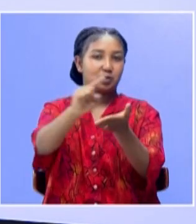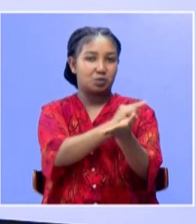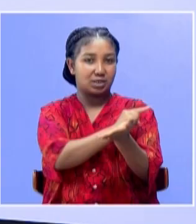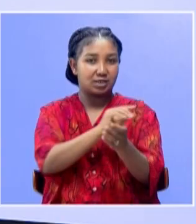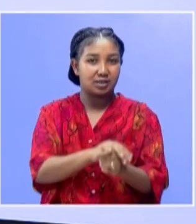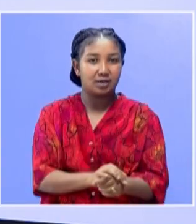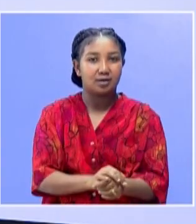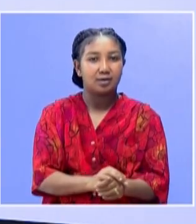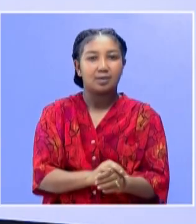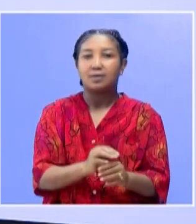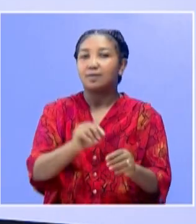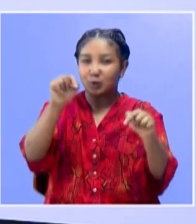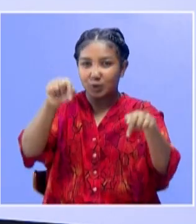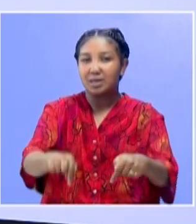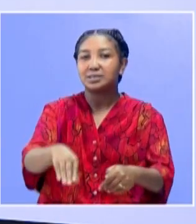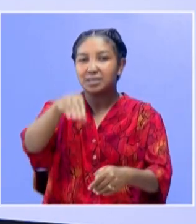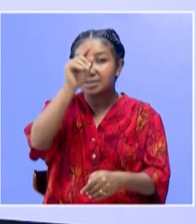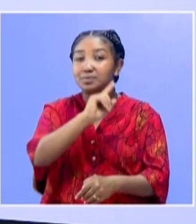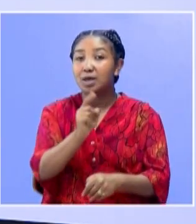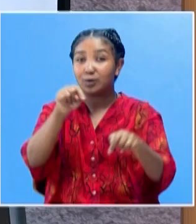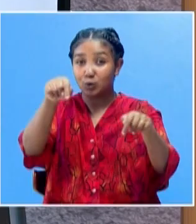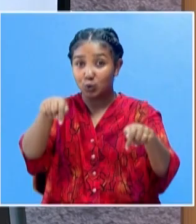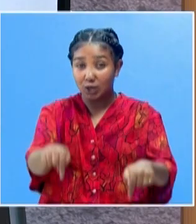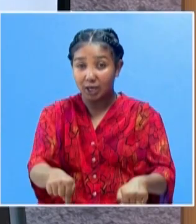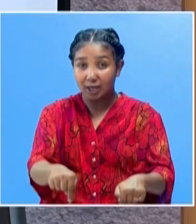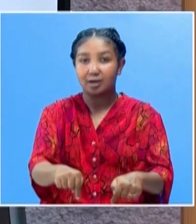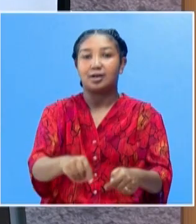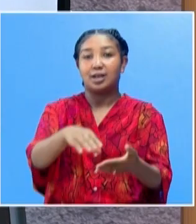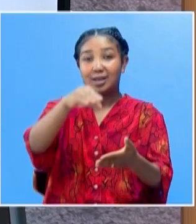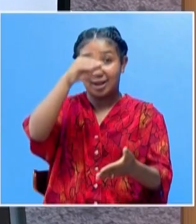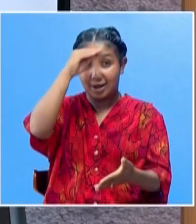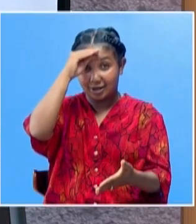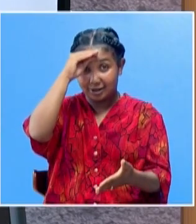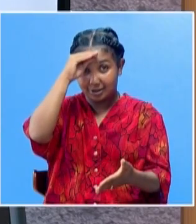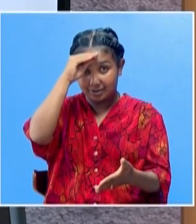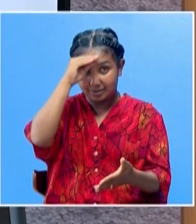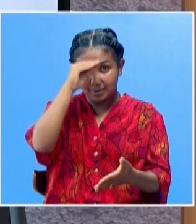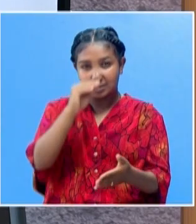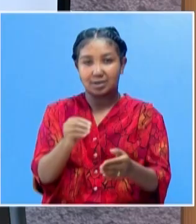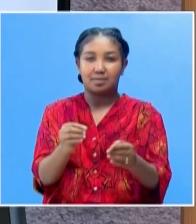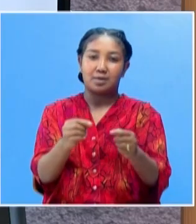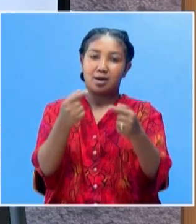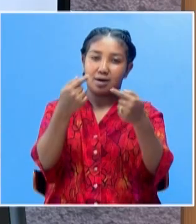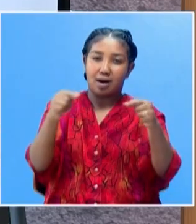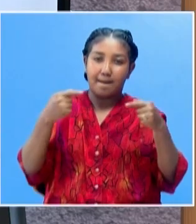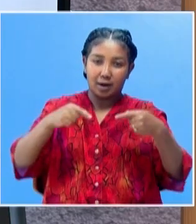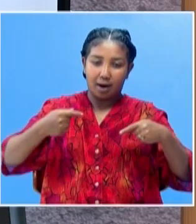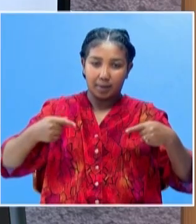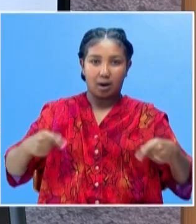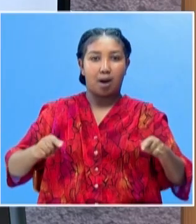week. How about today? Today we're going to talk some grammatical issue, which